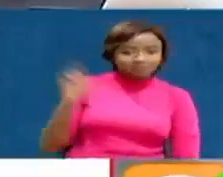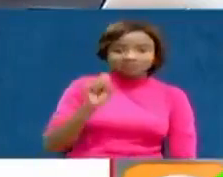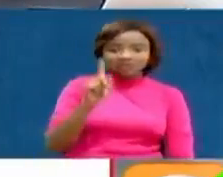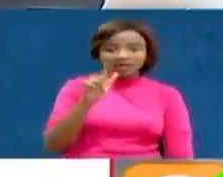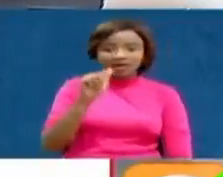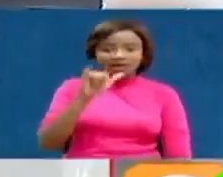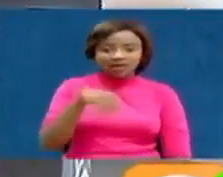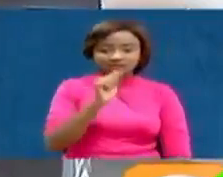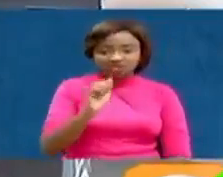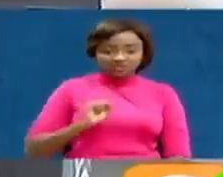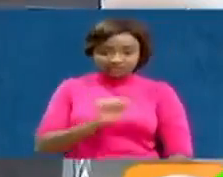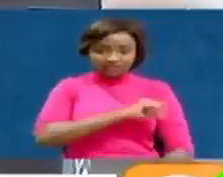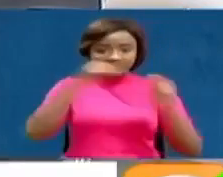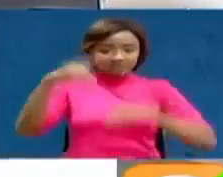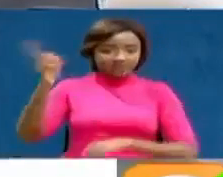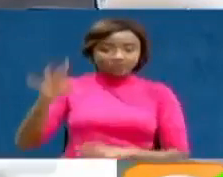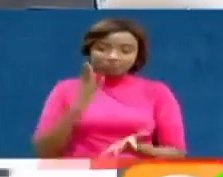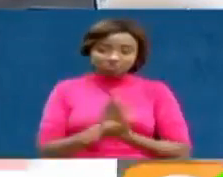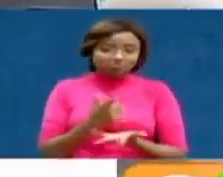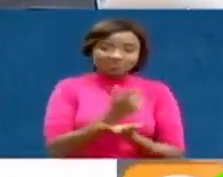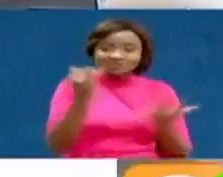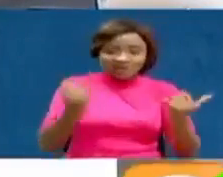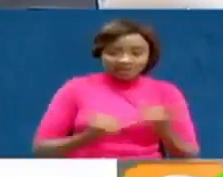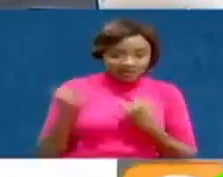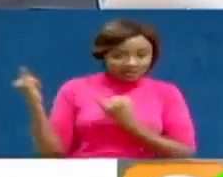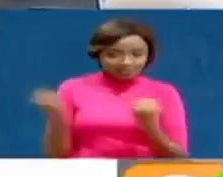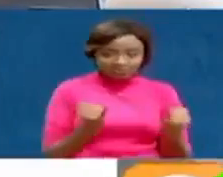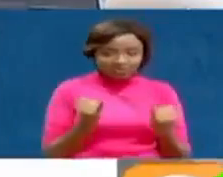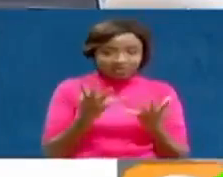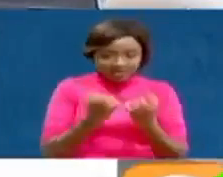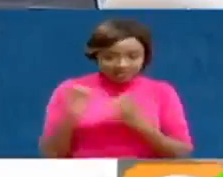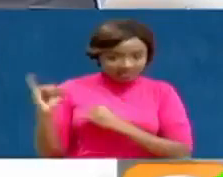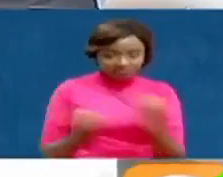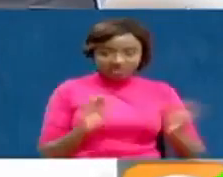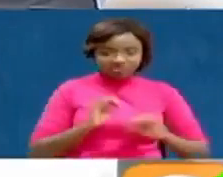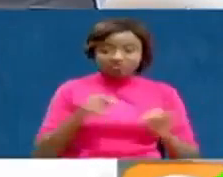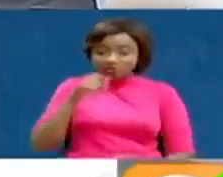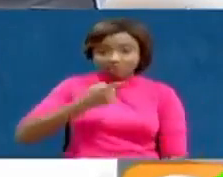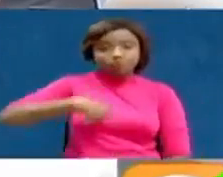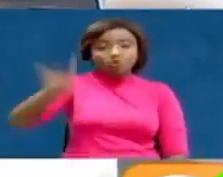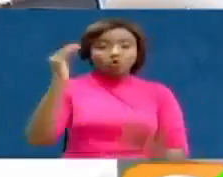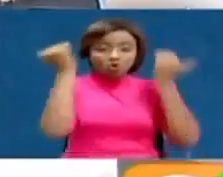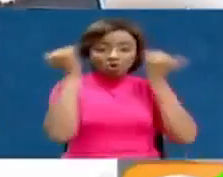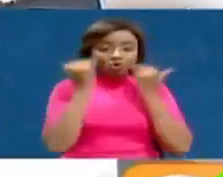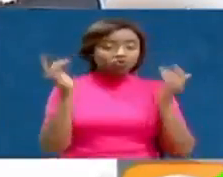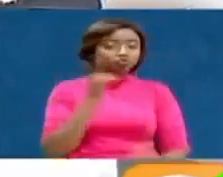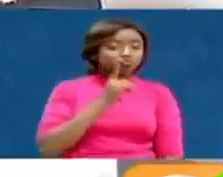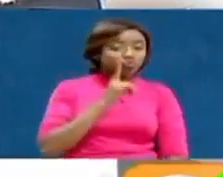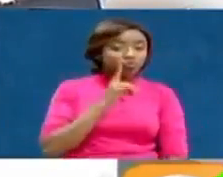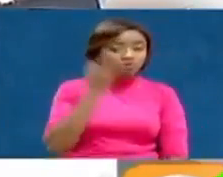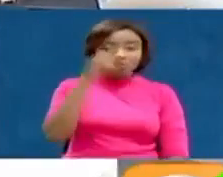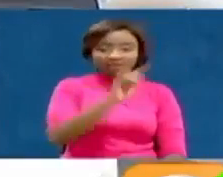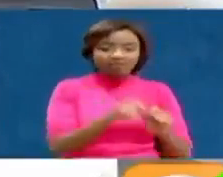That's the same Nairobi Senator Johnson Sakaja, a man who needs no introduction. So he will tomorrow be arraigned in court to face charges